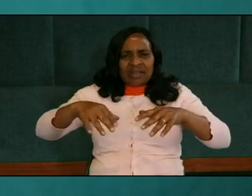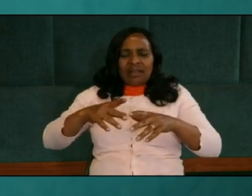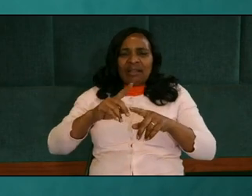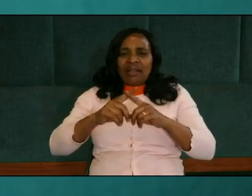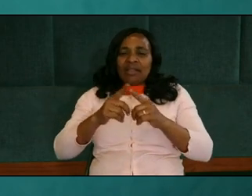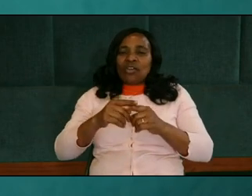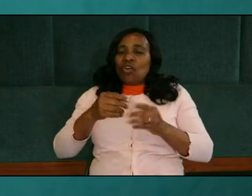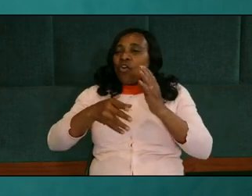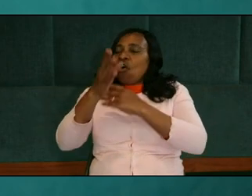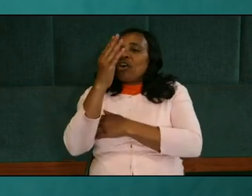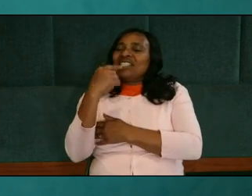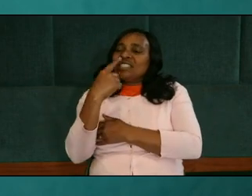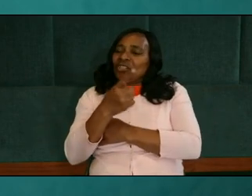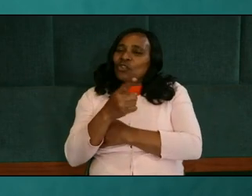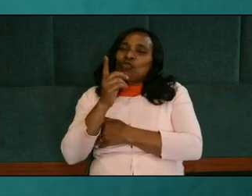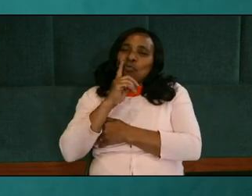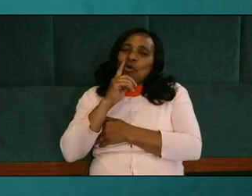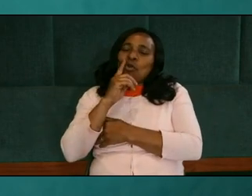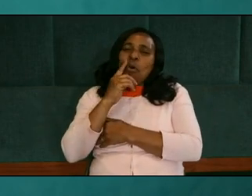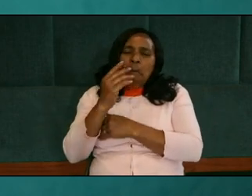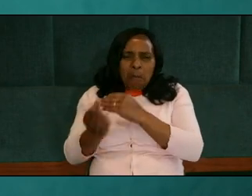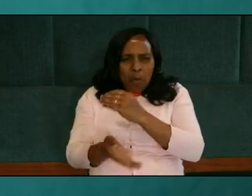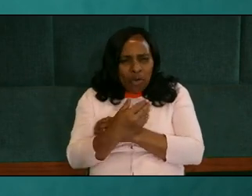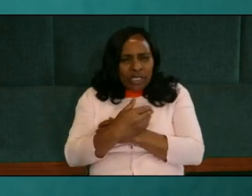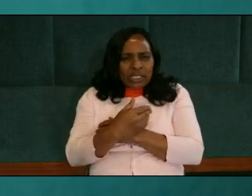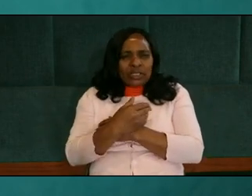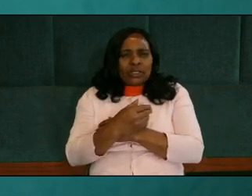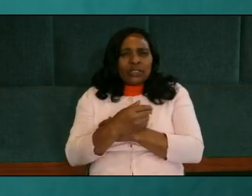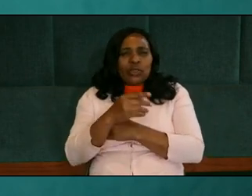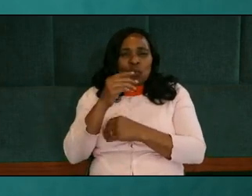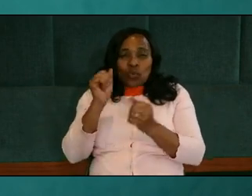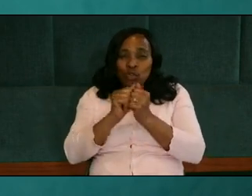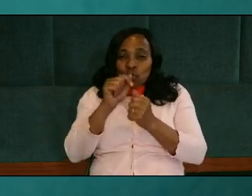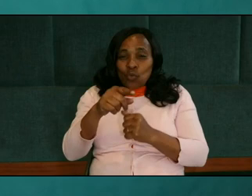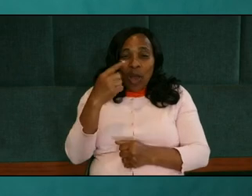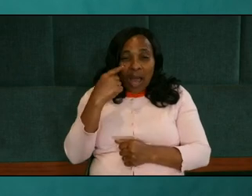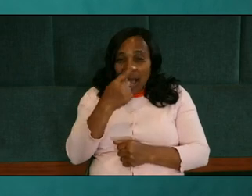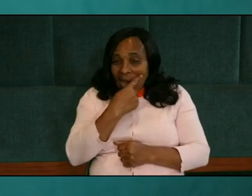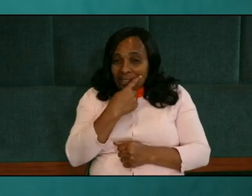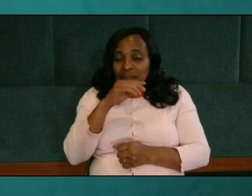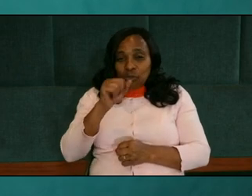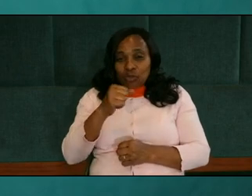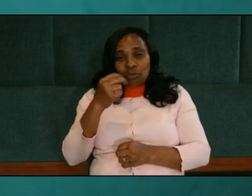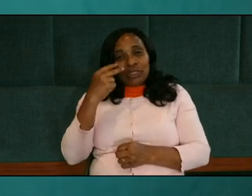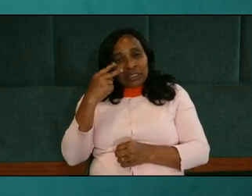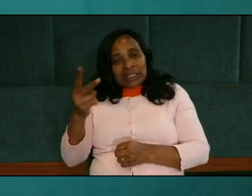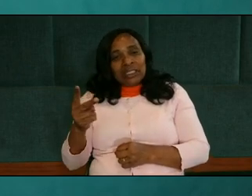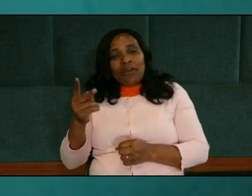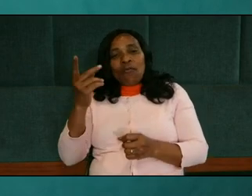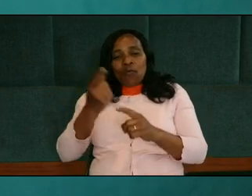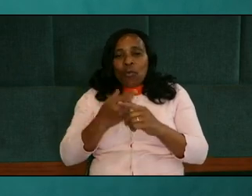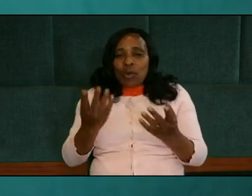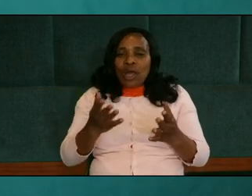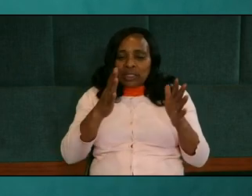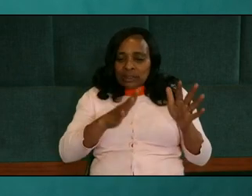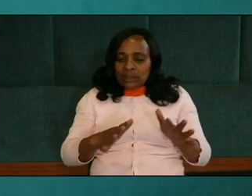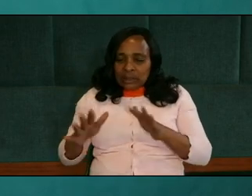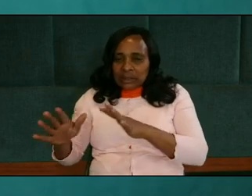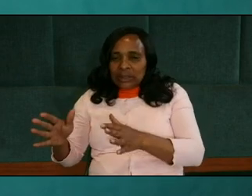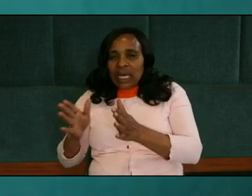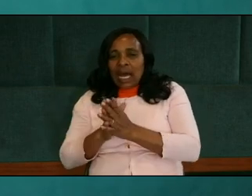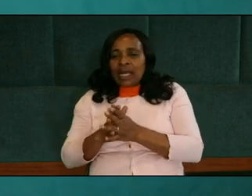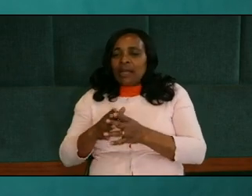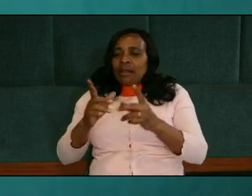says, tomorrow morning, with your own eyes, you will see water levitate from the seas and the lakes and go and water